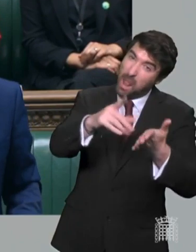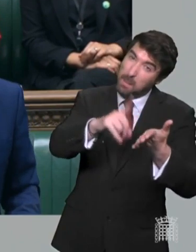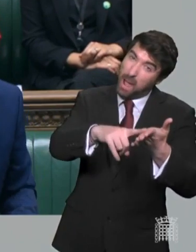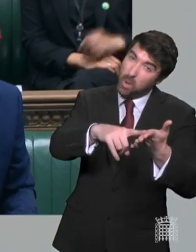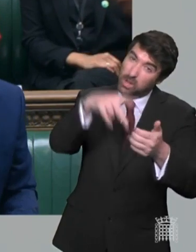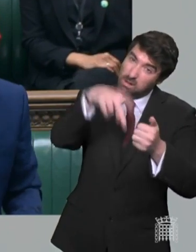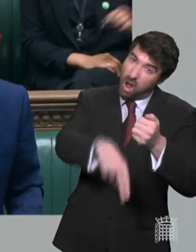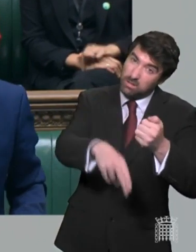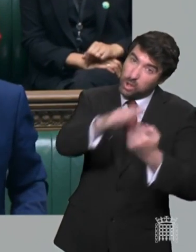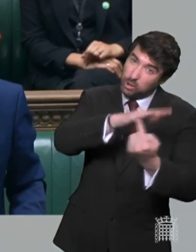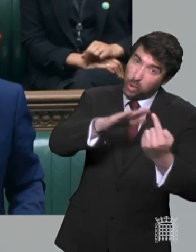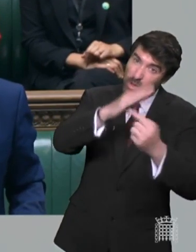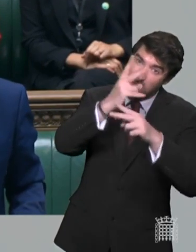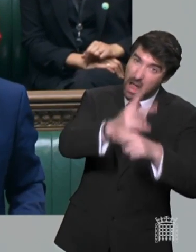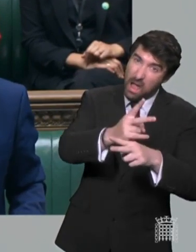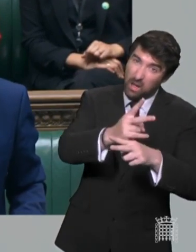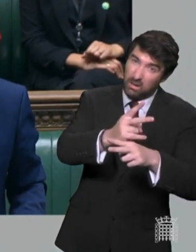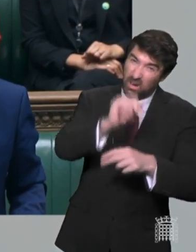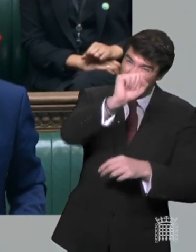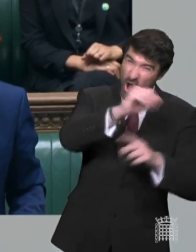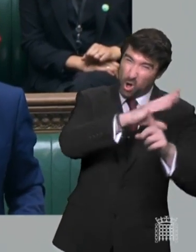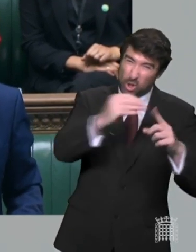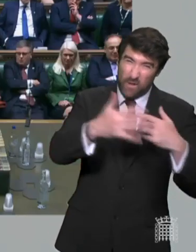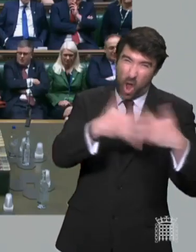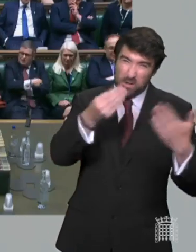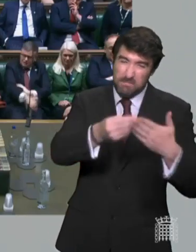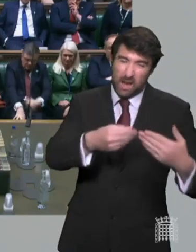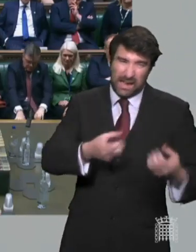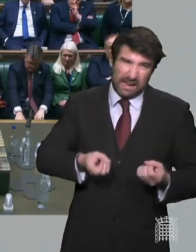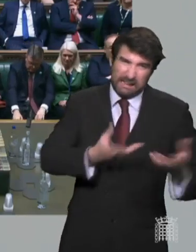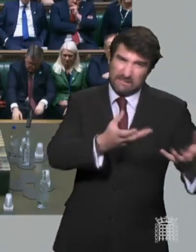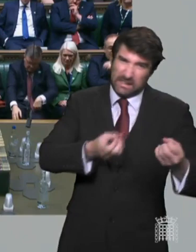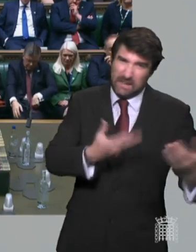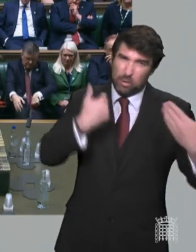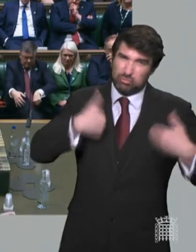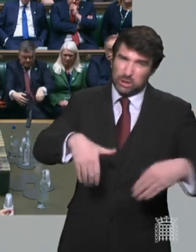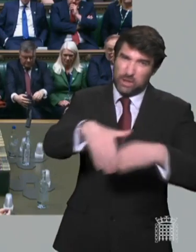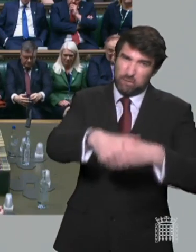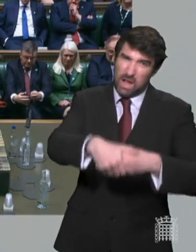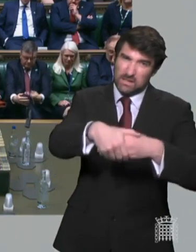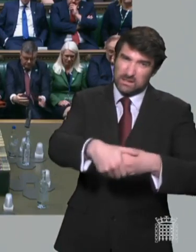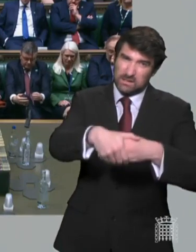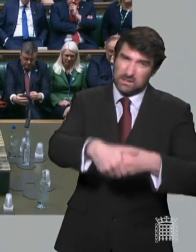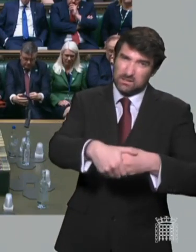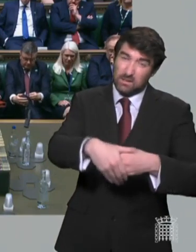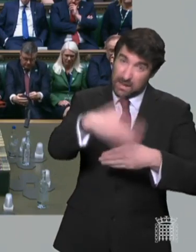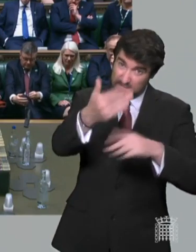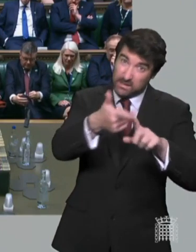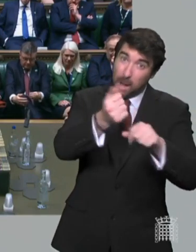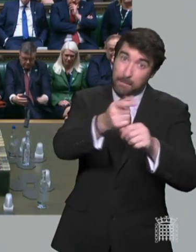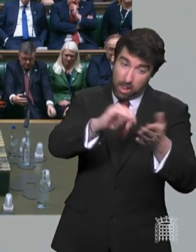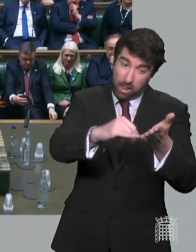contracts, vanity projects and giveaways to their mates. They cut stamp duty on second